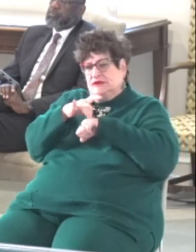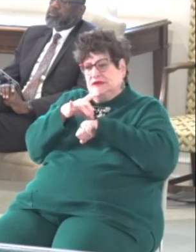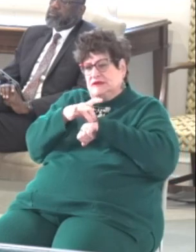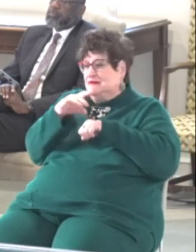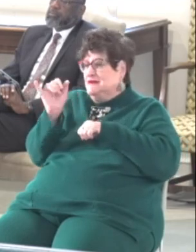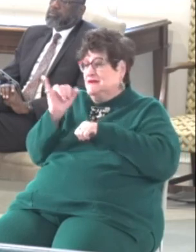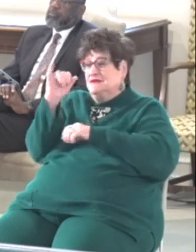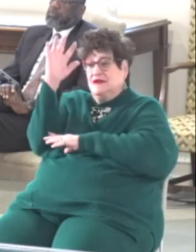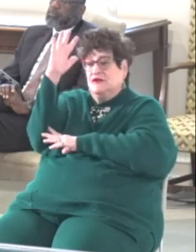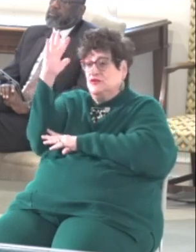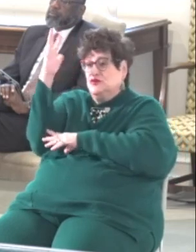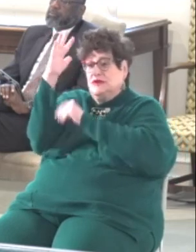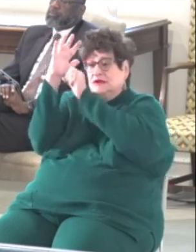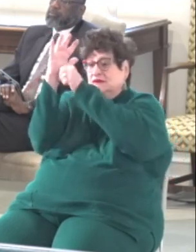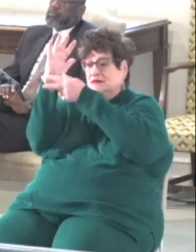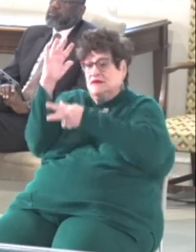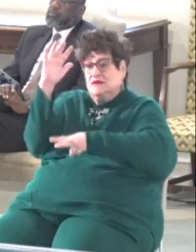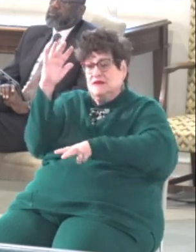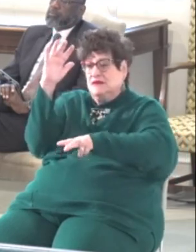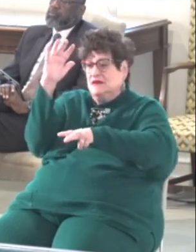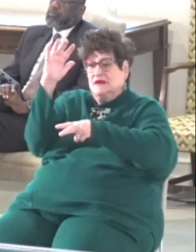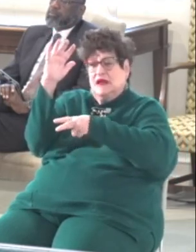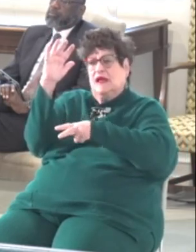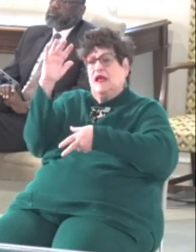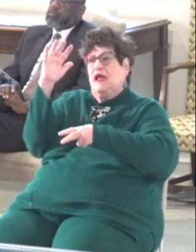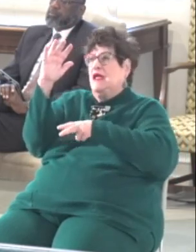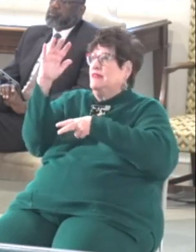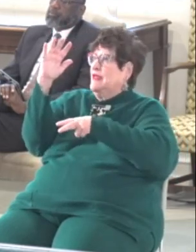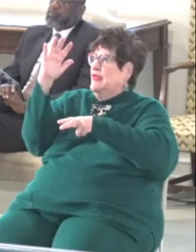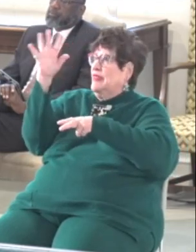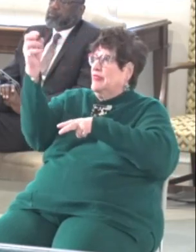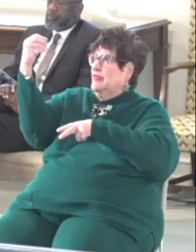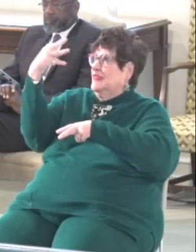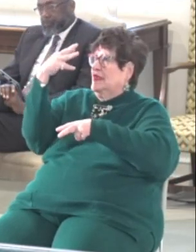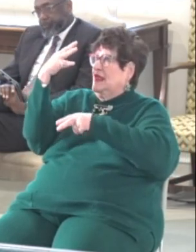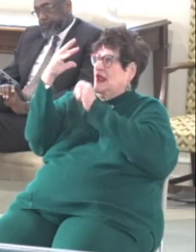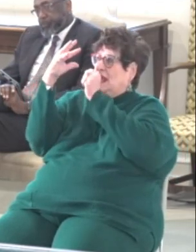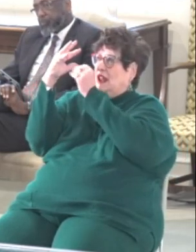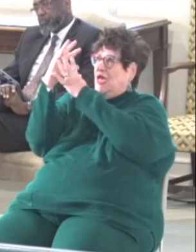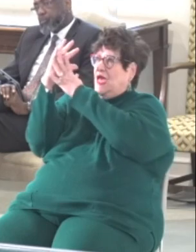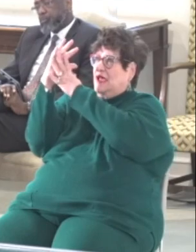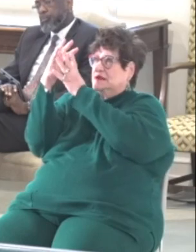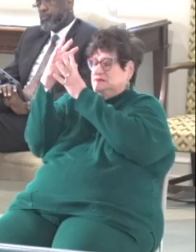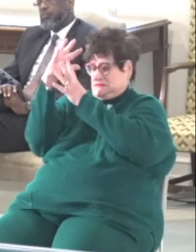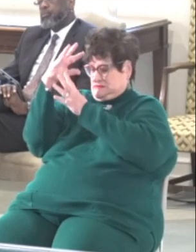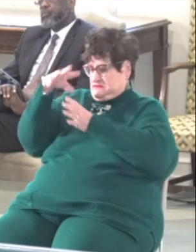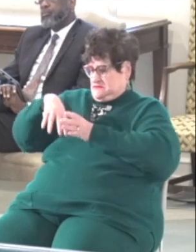drop their leaves and send the life-giving nutrients to their roots during the winter.